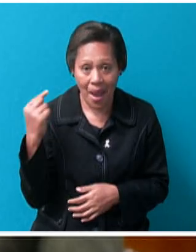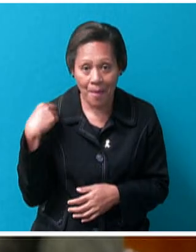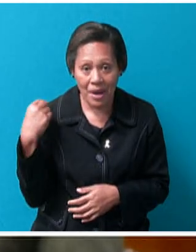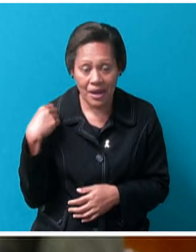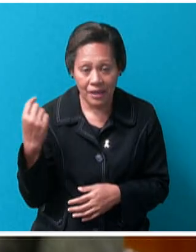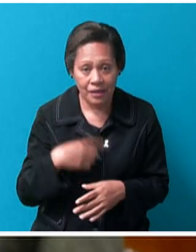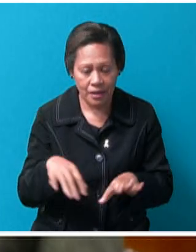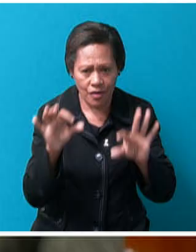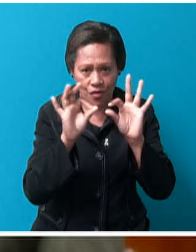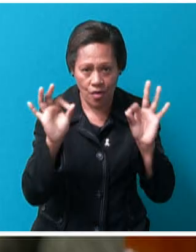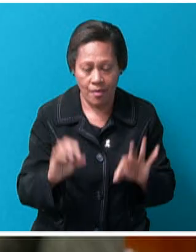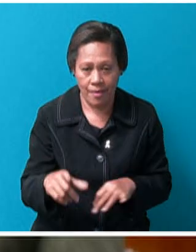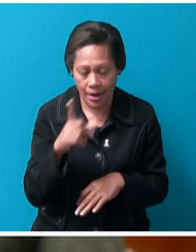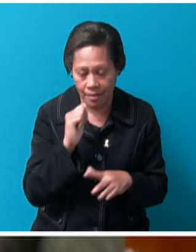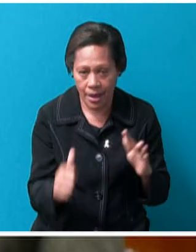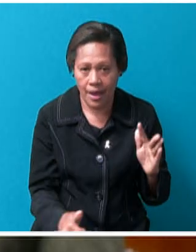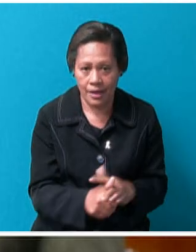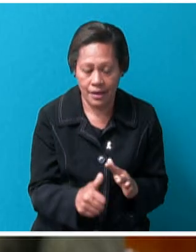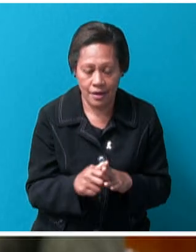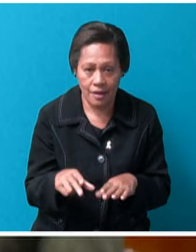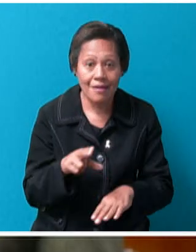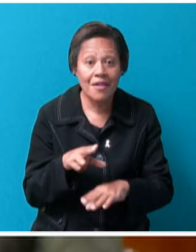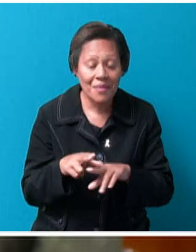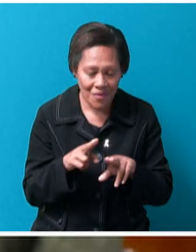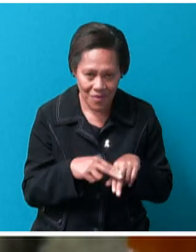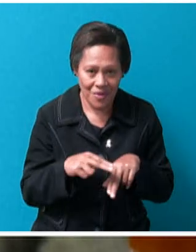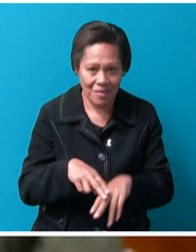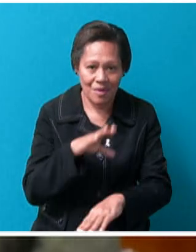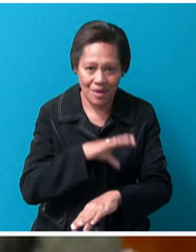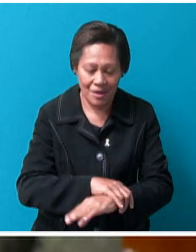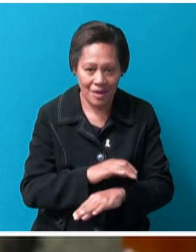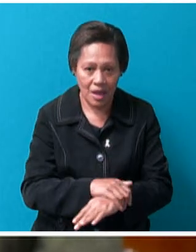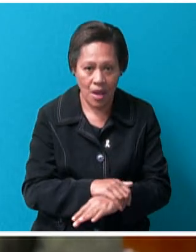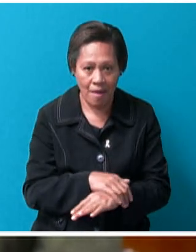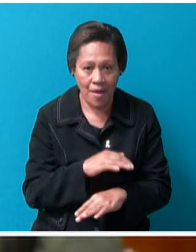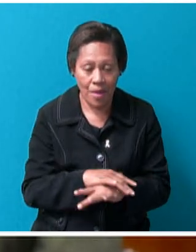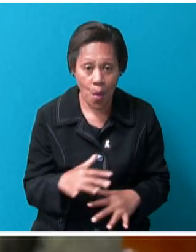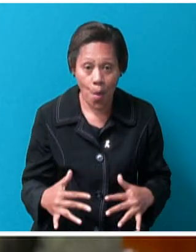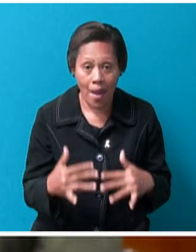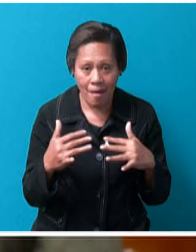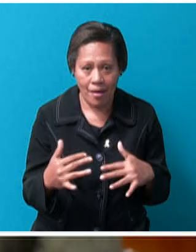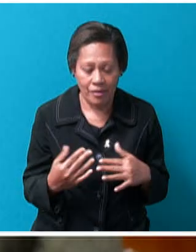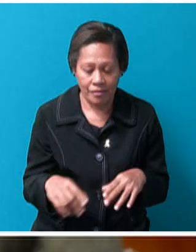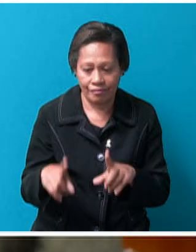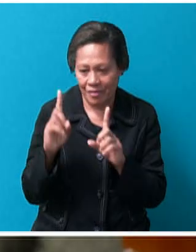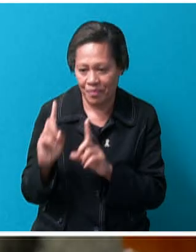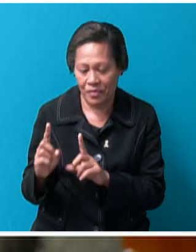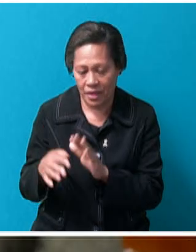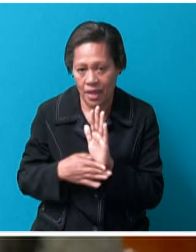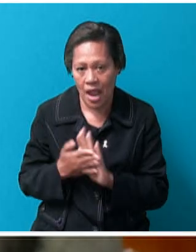form can be accessed from the Fiji Police Force website or obtained from the nearest Fiji High Commission,